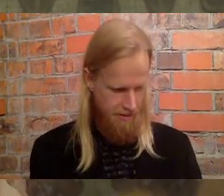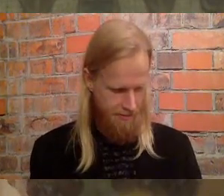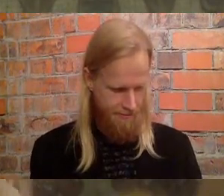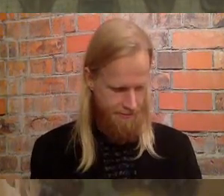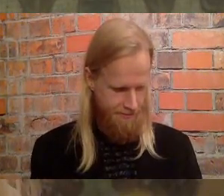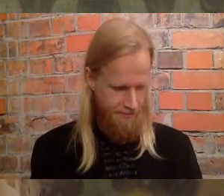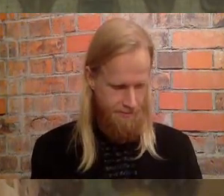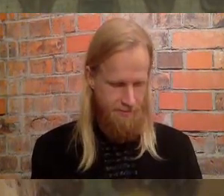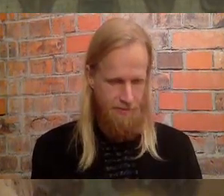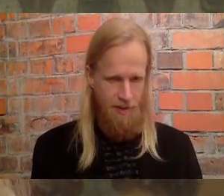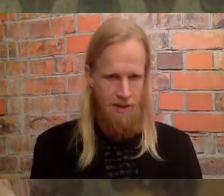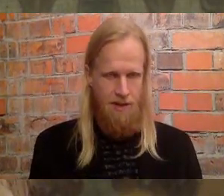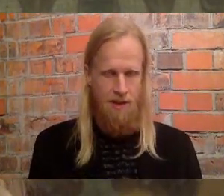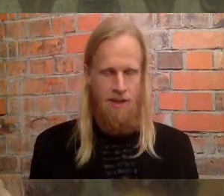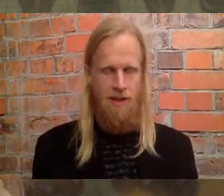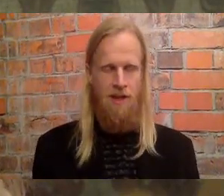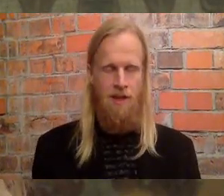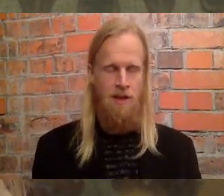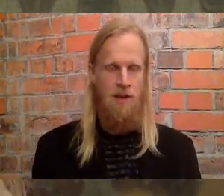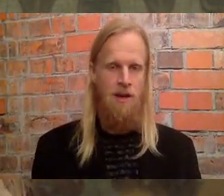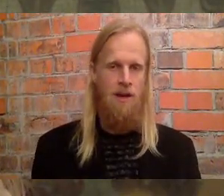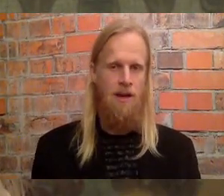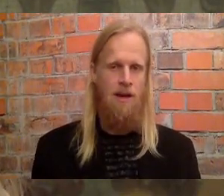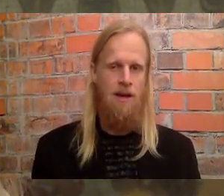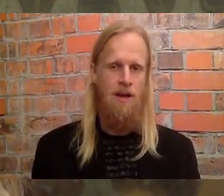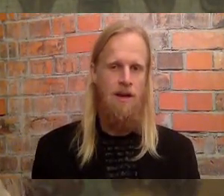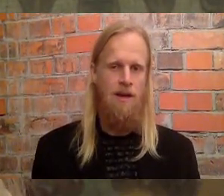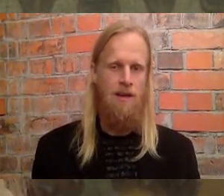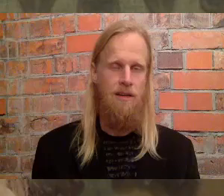So thinking again about where this fear came from.